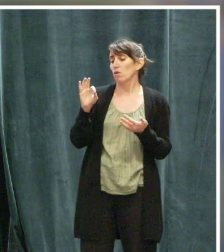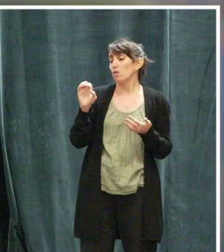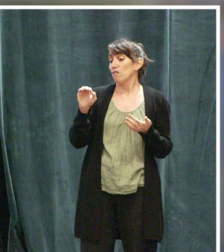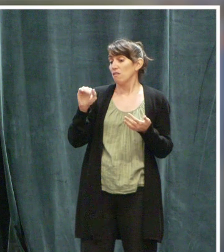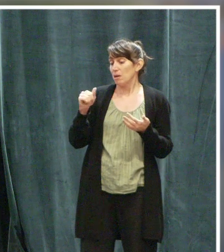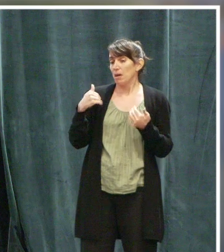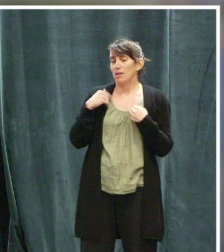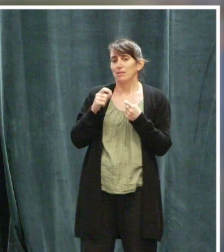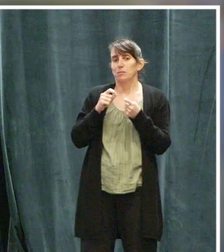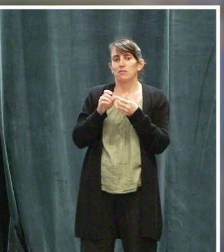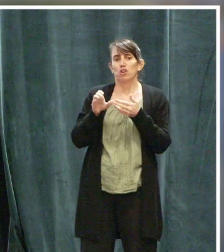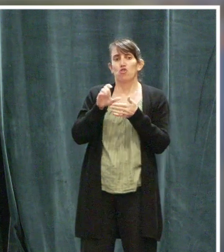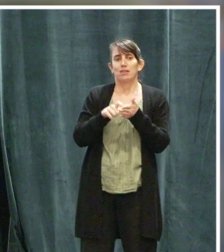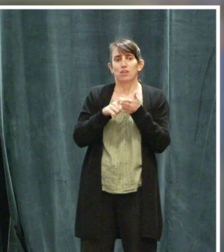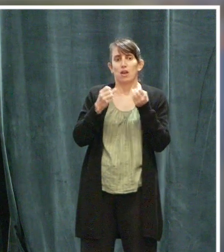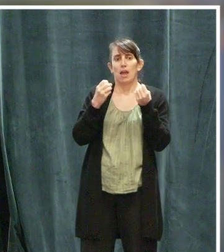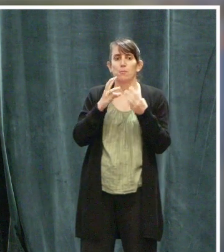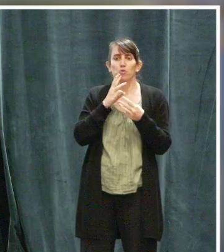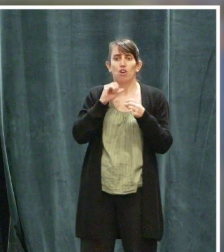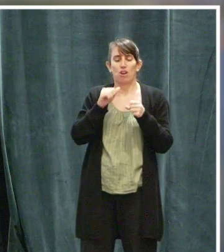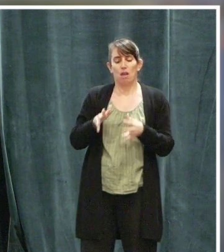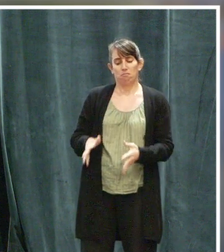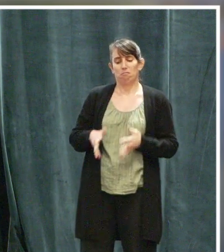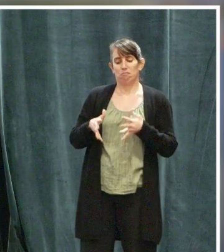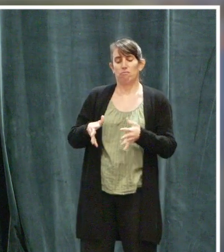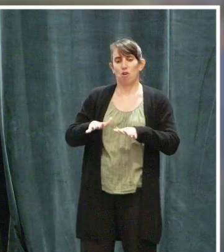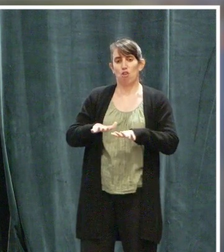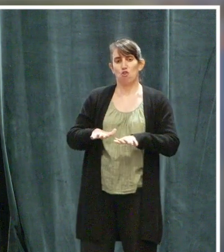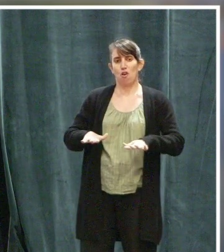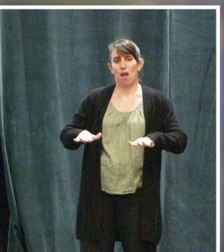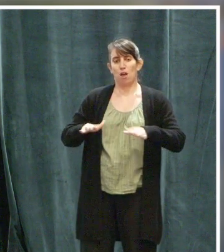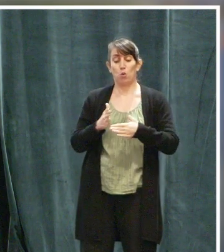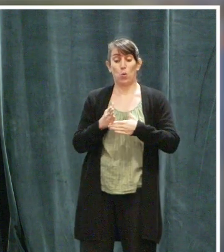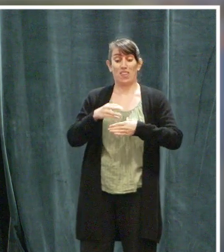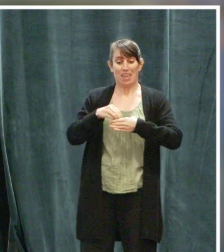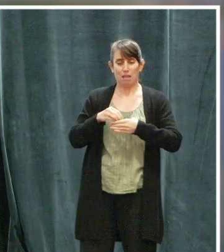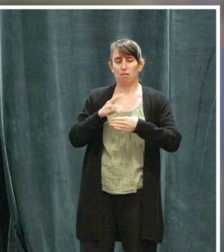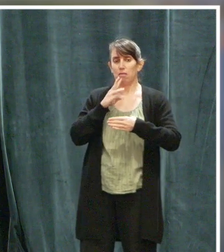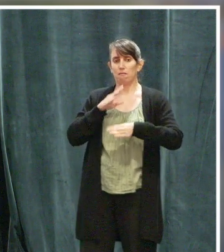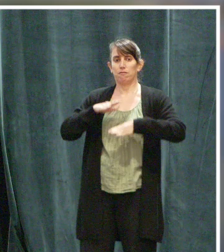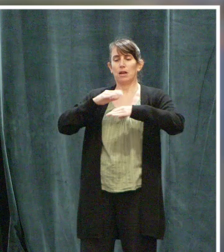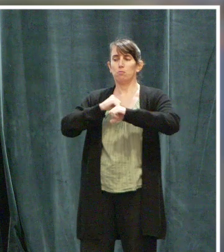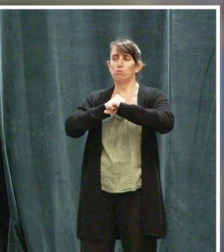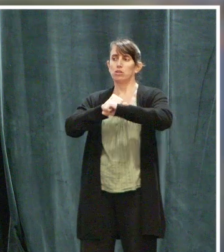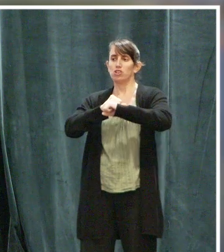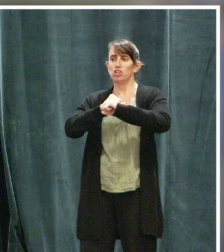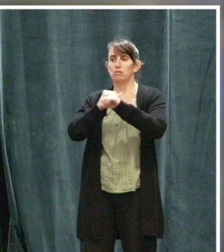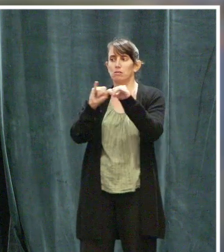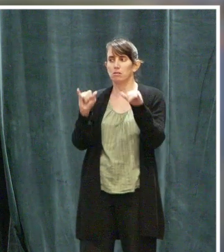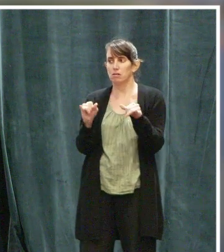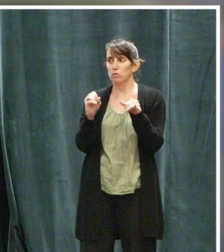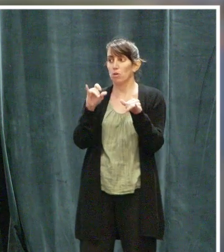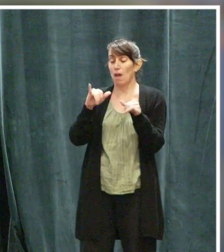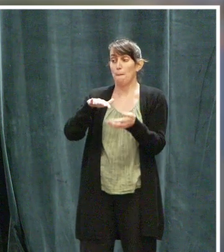minimum criteria about how much water can actually be on the ground within the flood protection system. We're meeting that criteria. And so that